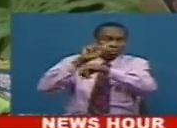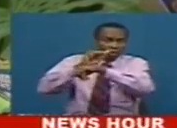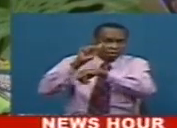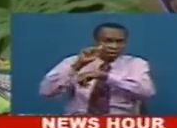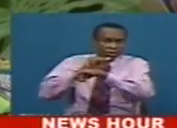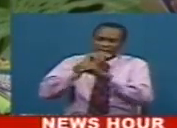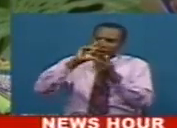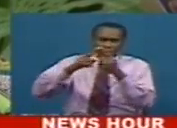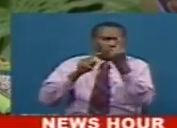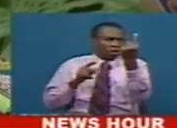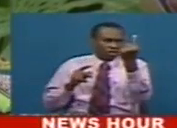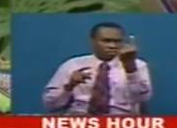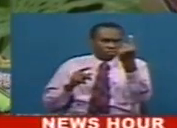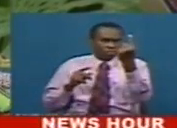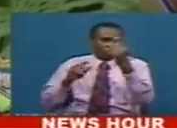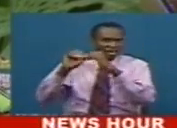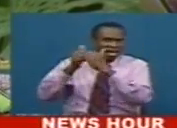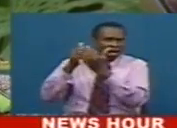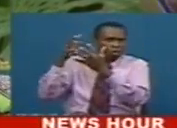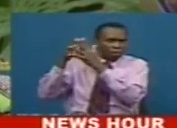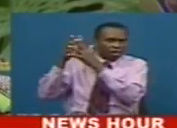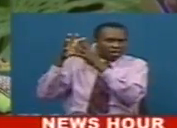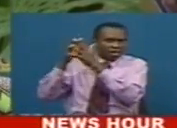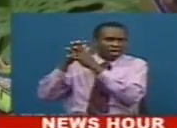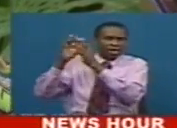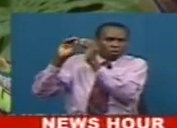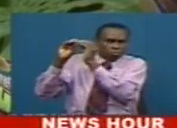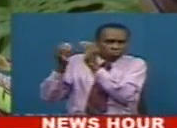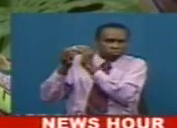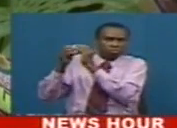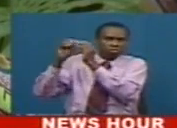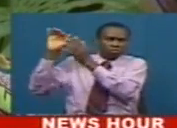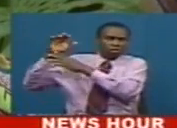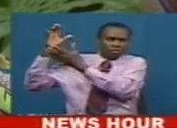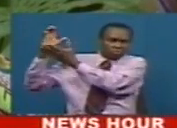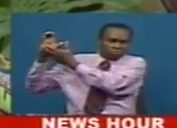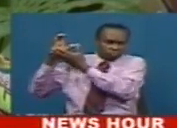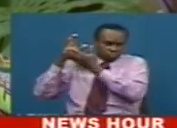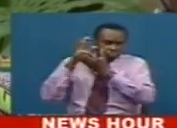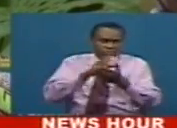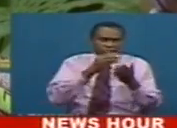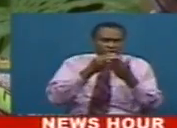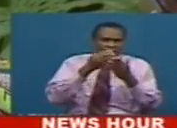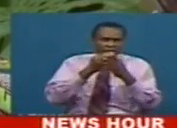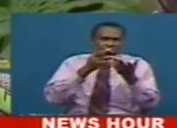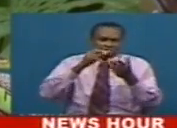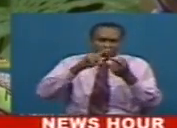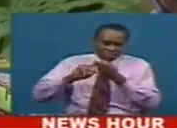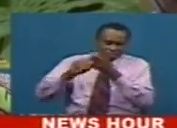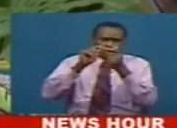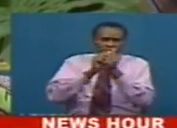one factory agenda and how American organizations can, with the assistance of the American government, partner